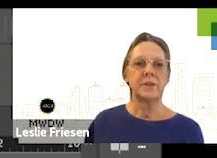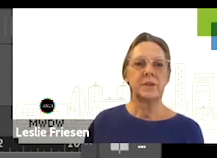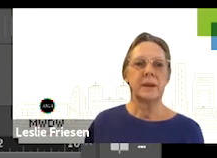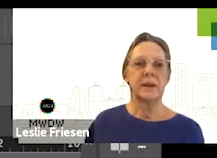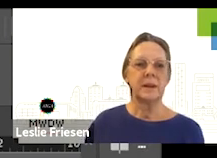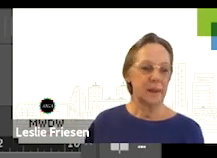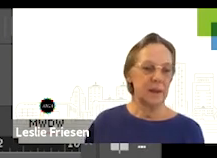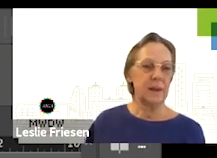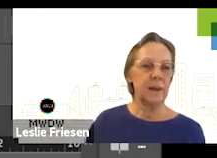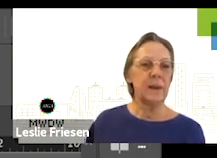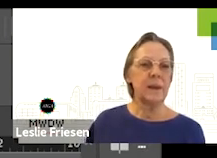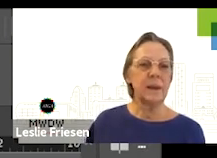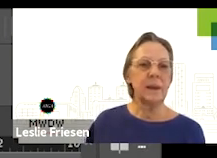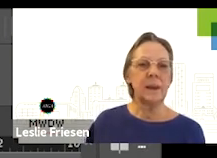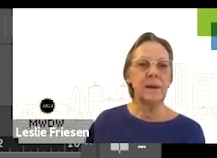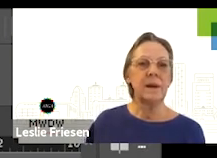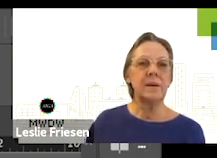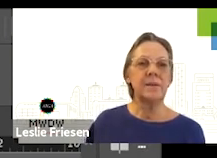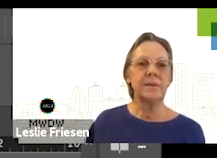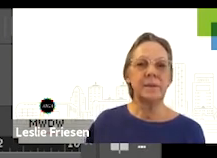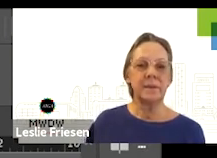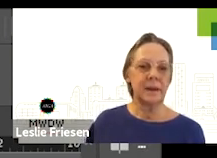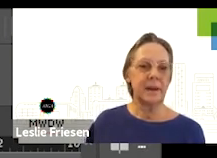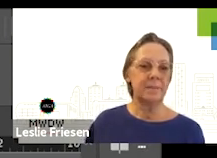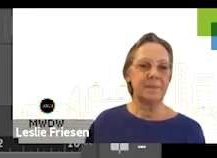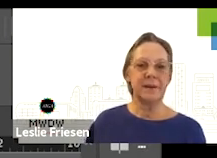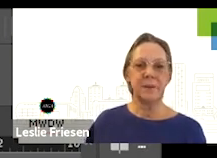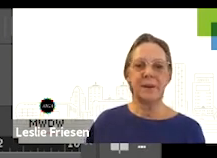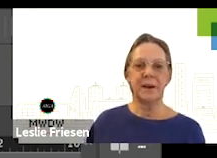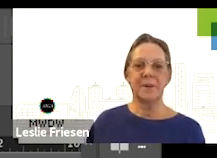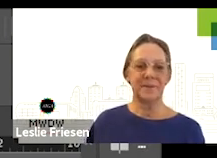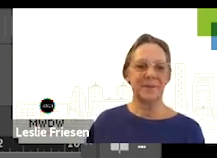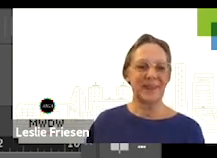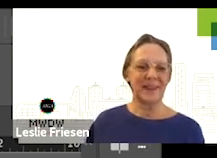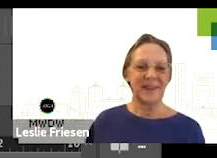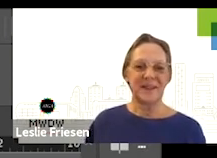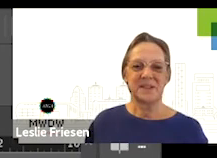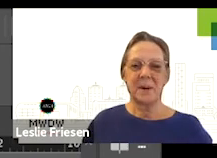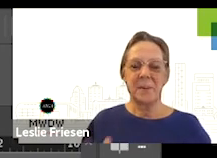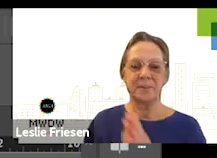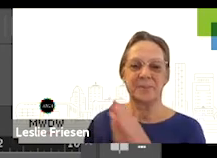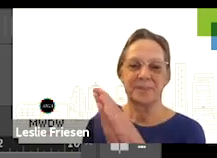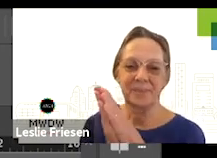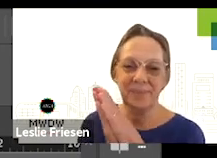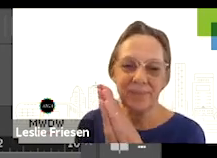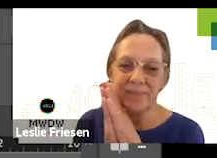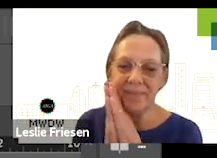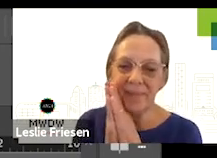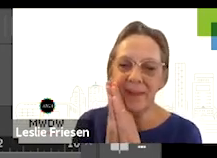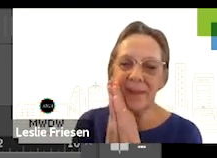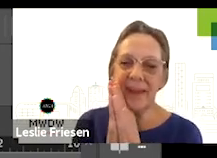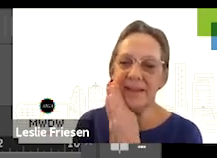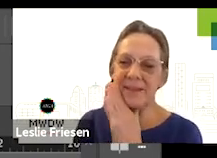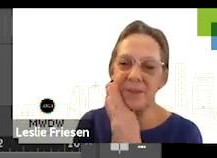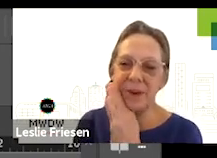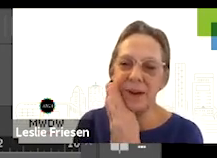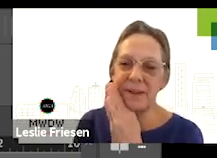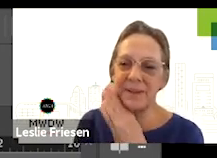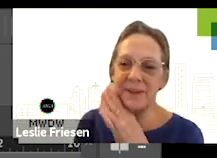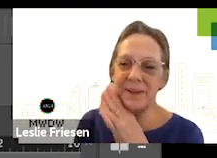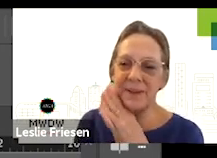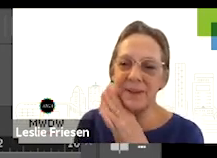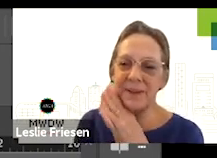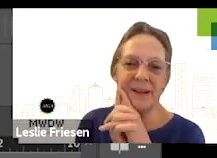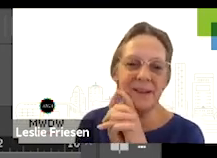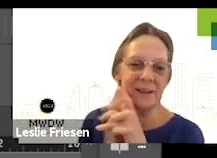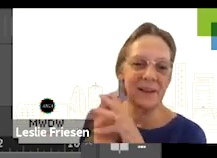think I'm sort of hitting the end of, yep, there we go. So thanks for all